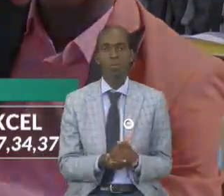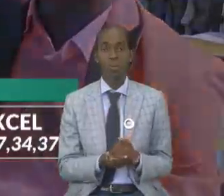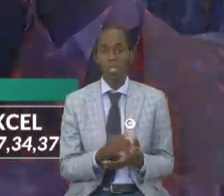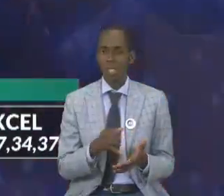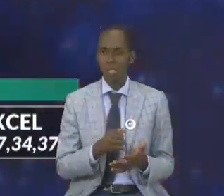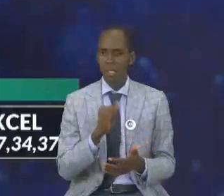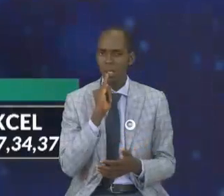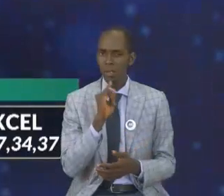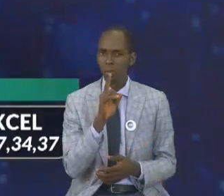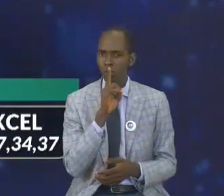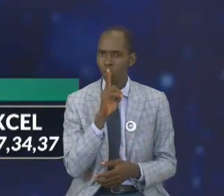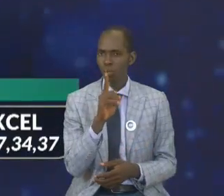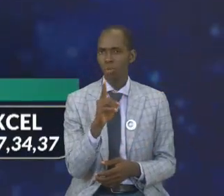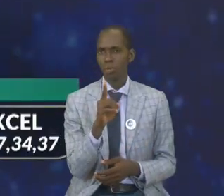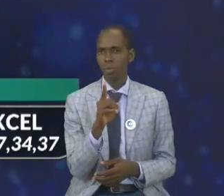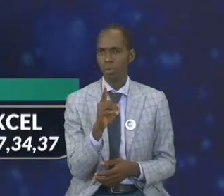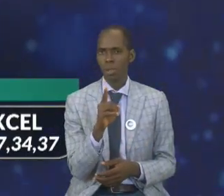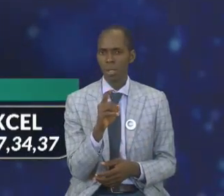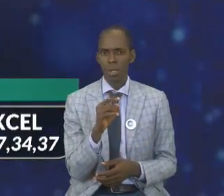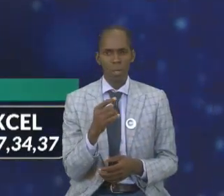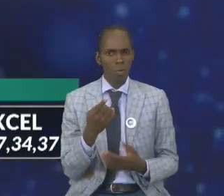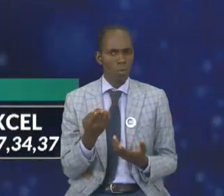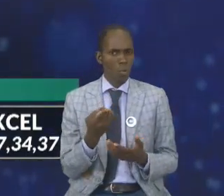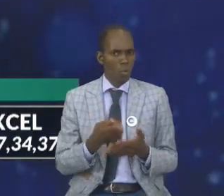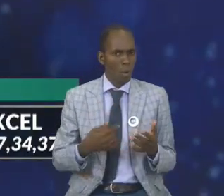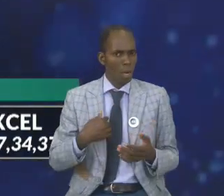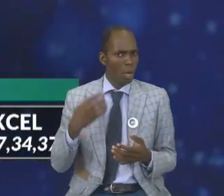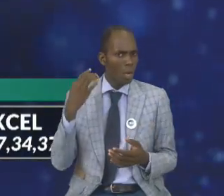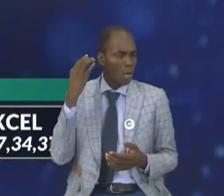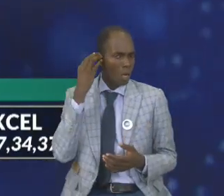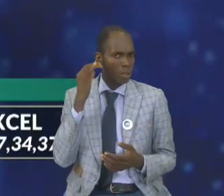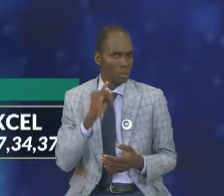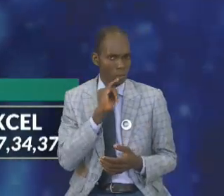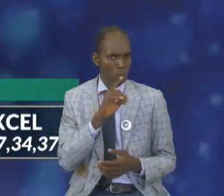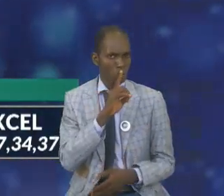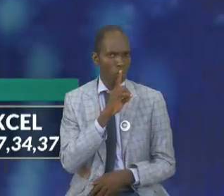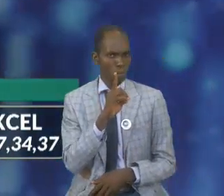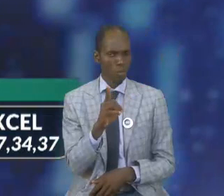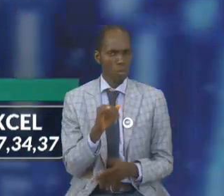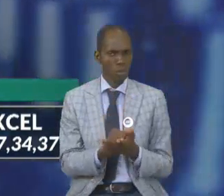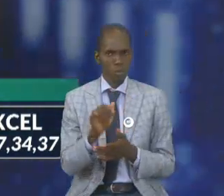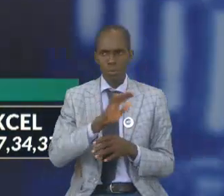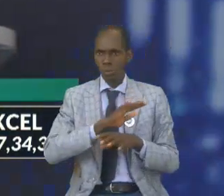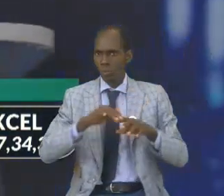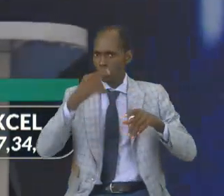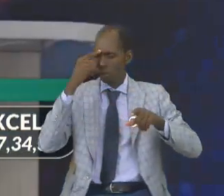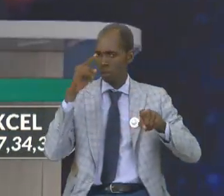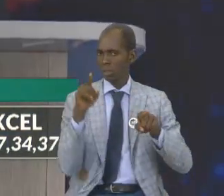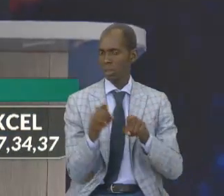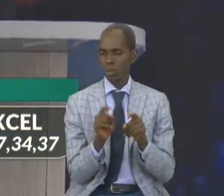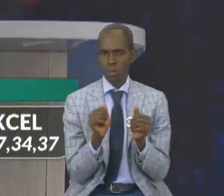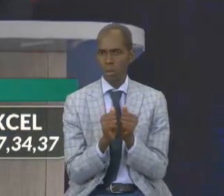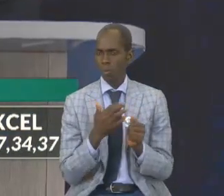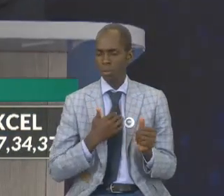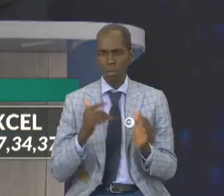true? Am I hearing you are a non-conformist? Am I hearing you are bold